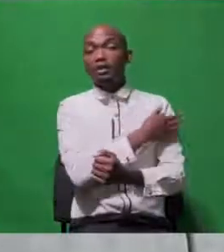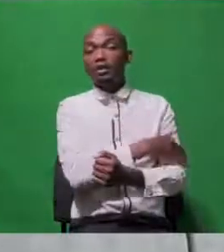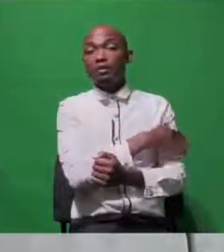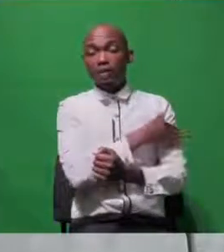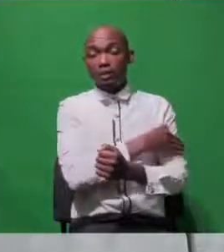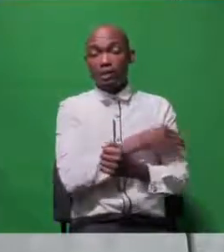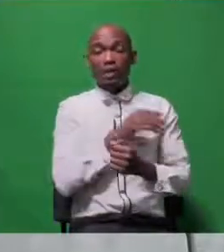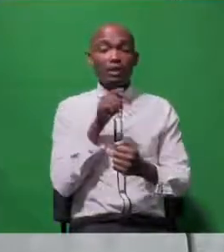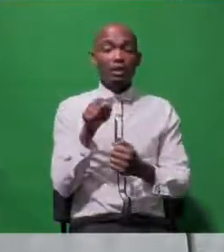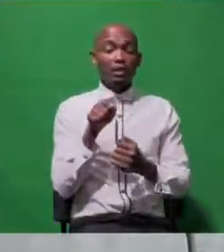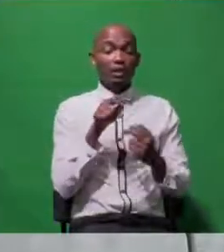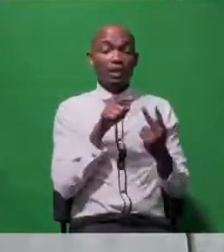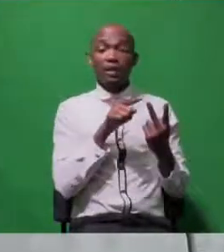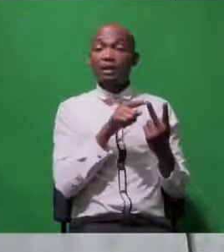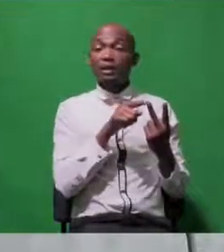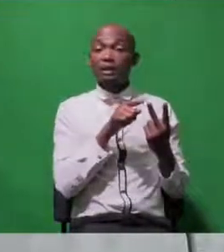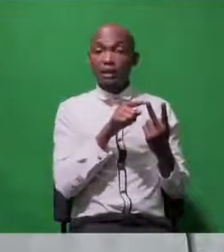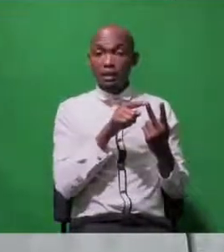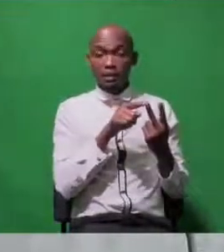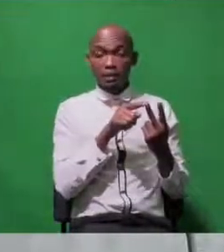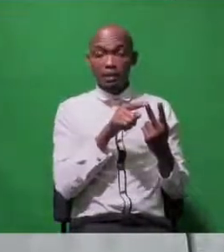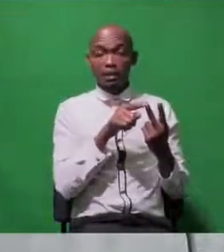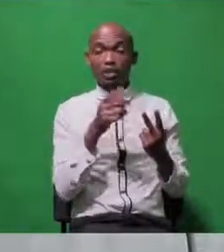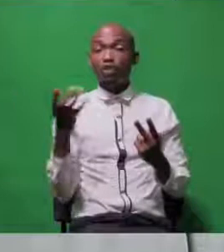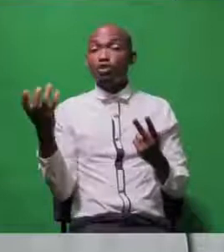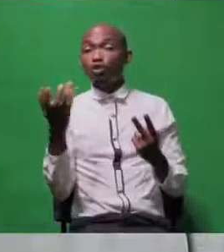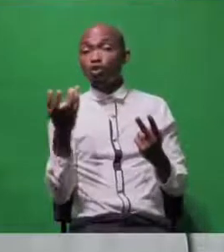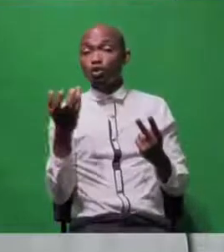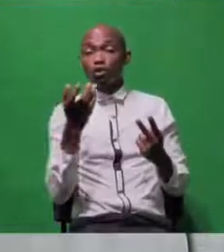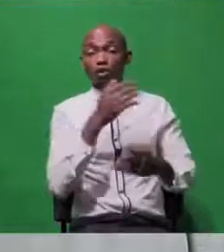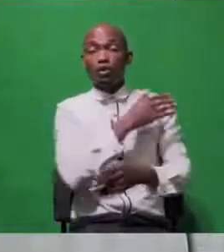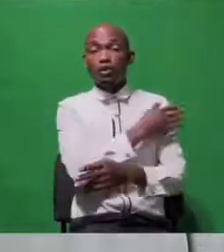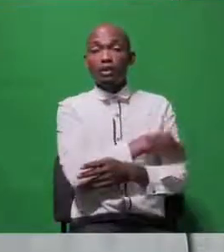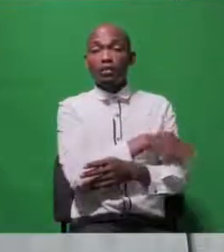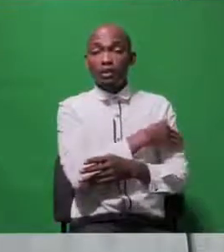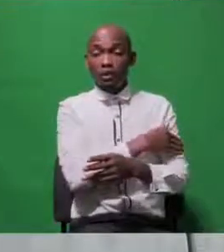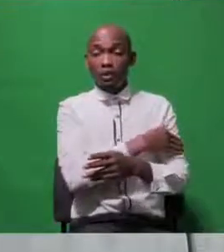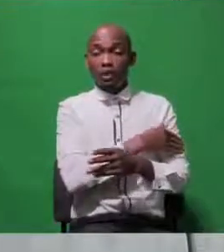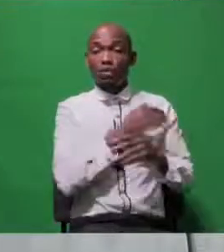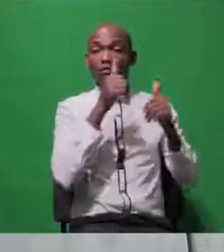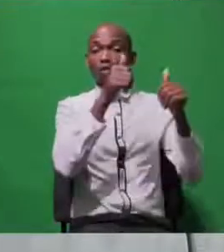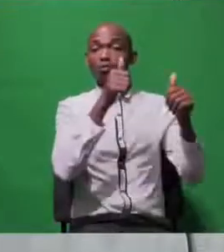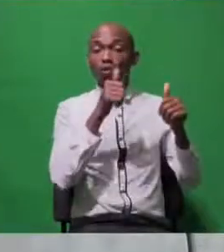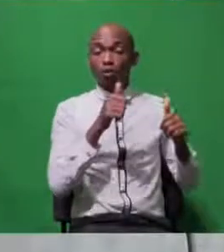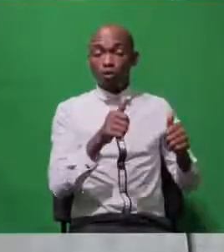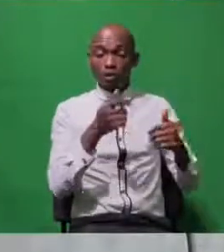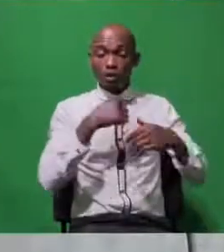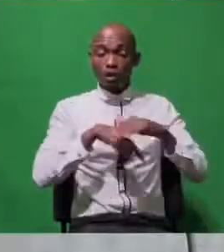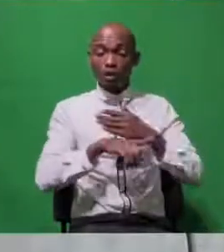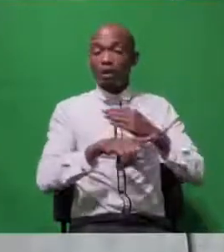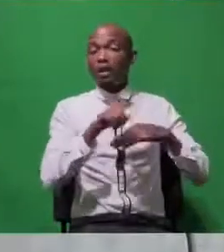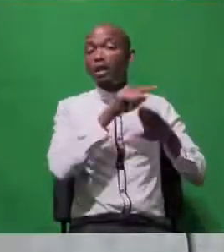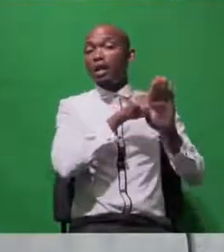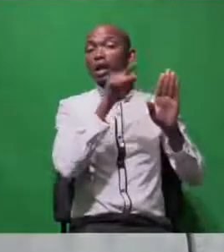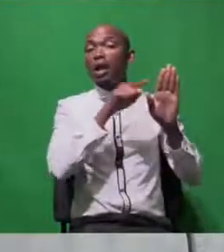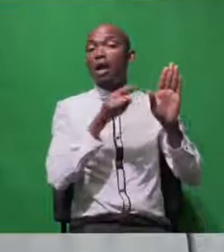the second social services introduced in Africa. In the